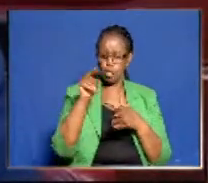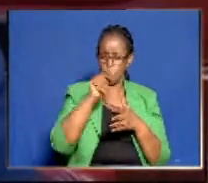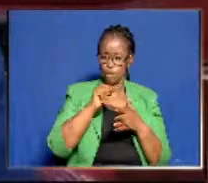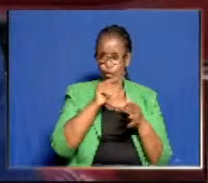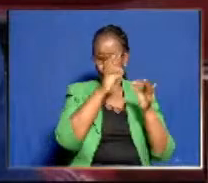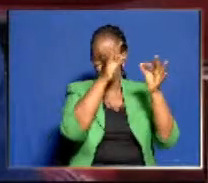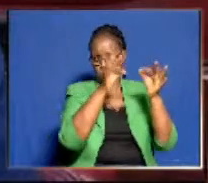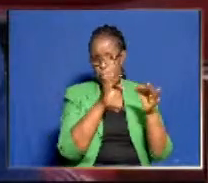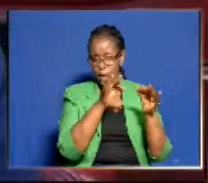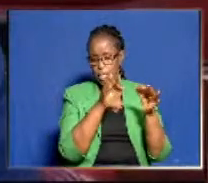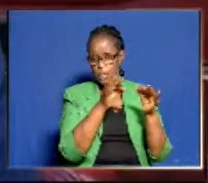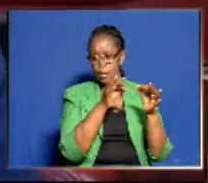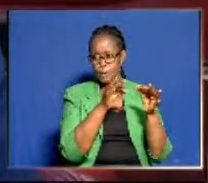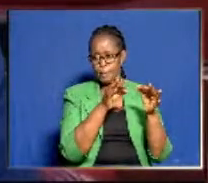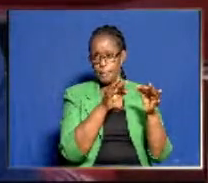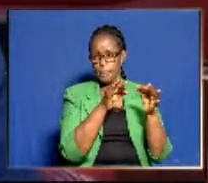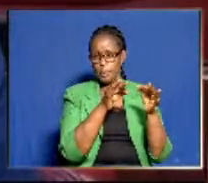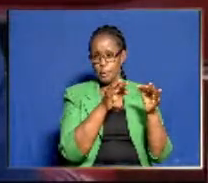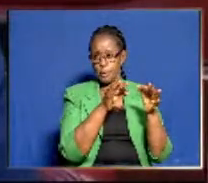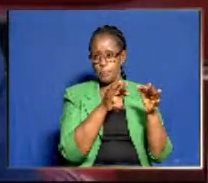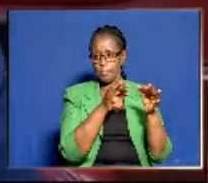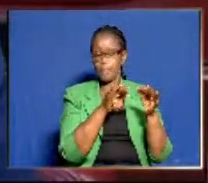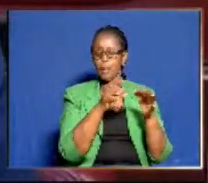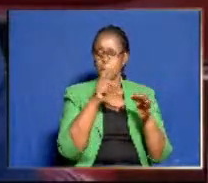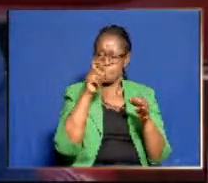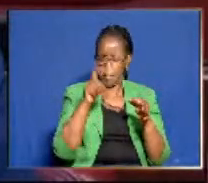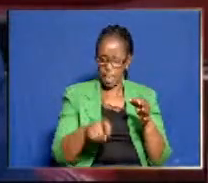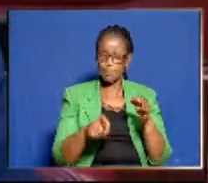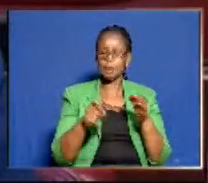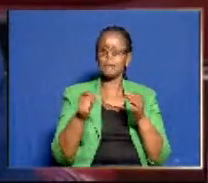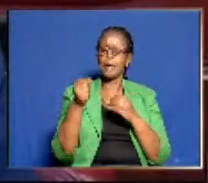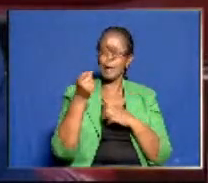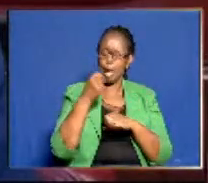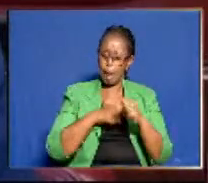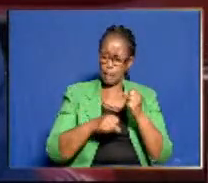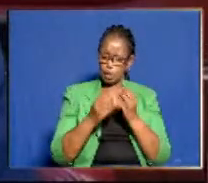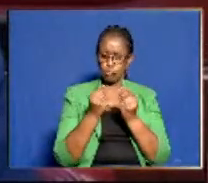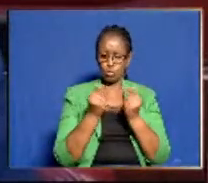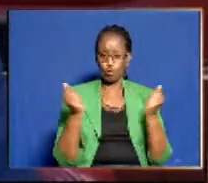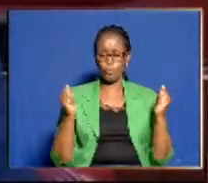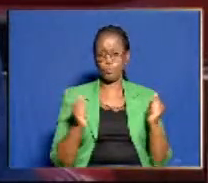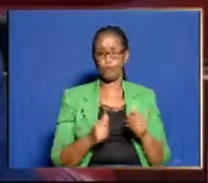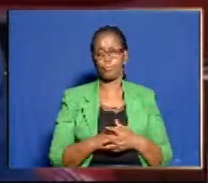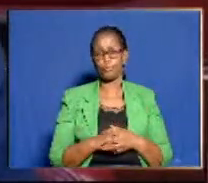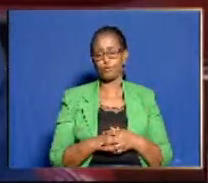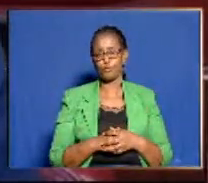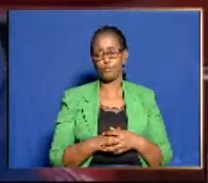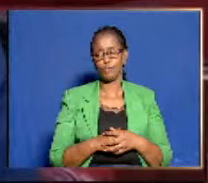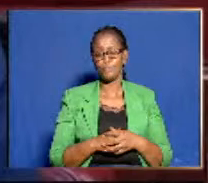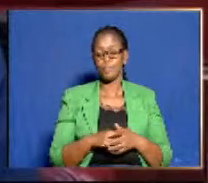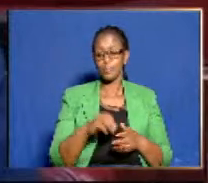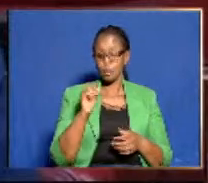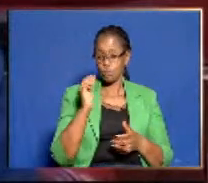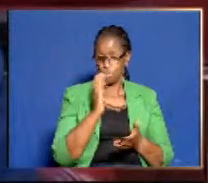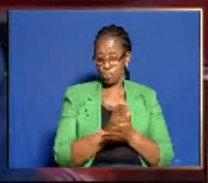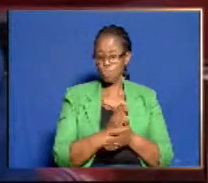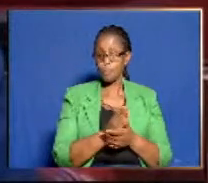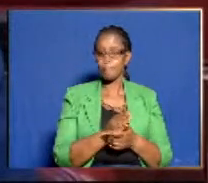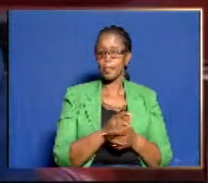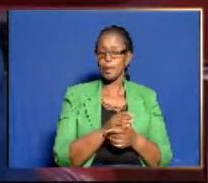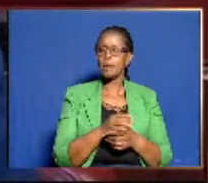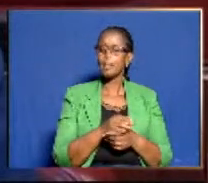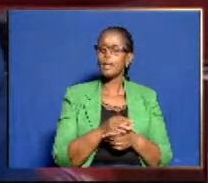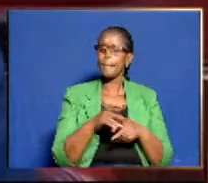Treasury should put its foot down and address it. If you look at it, pending bills slows